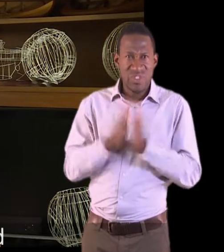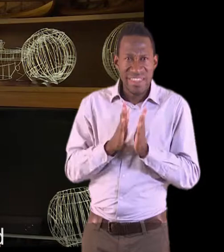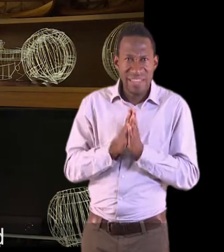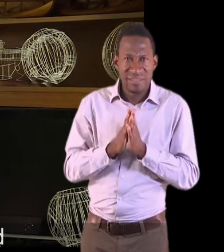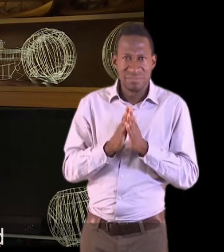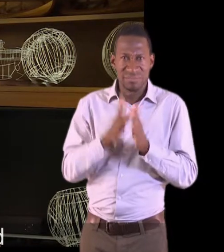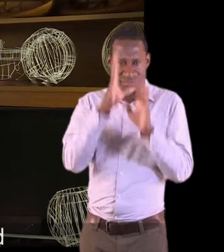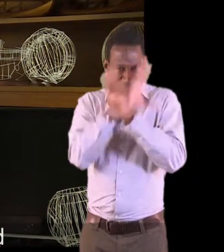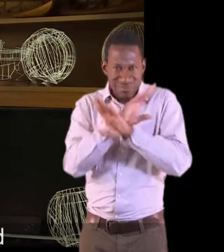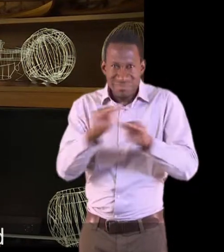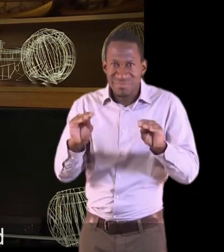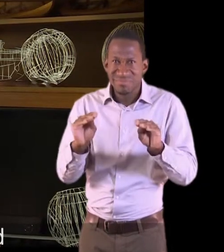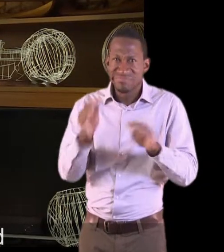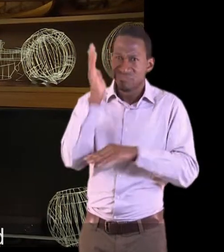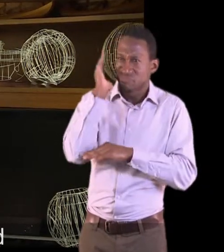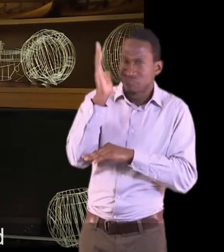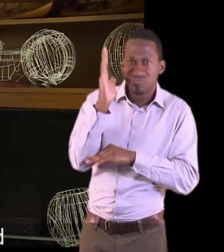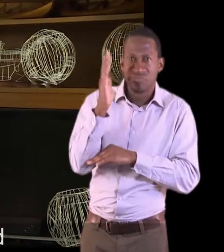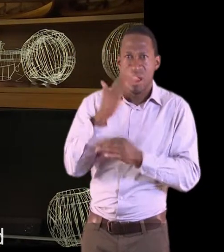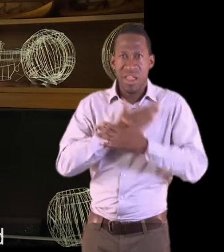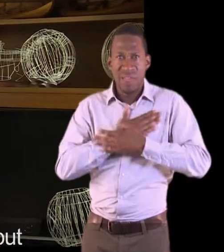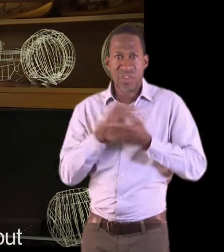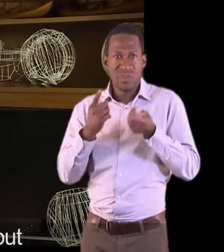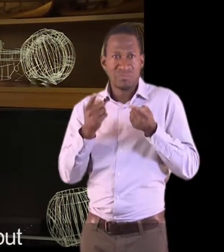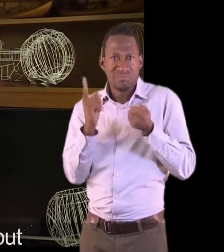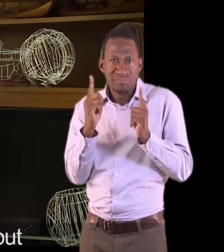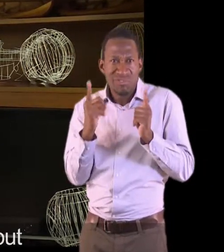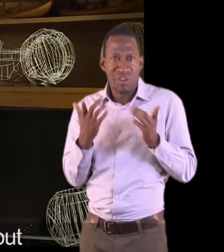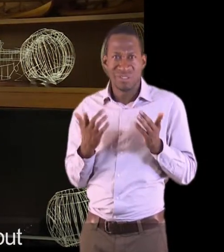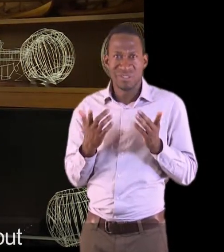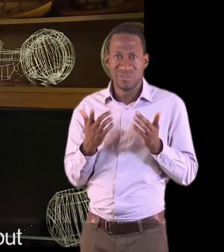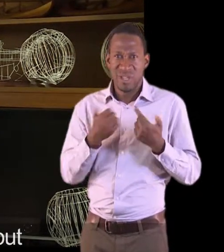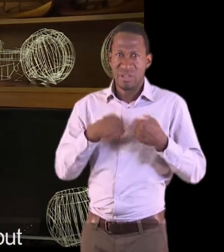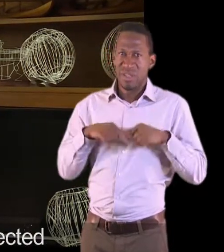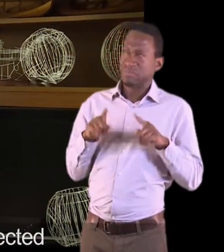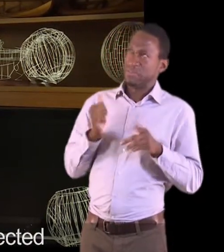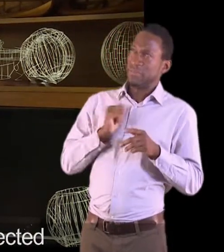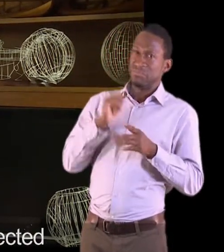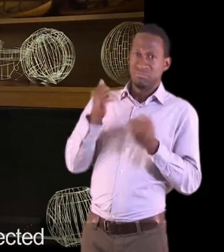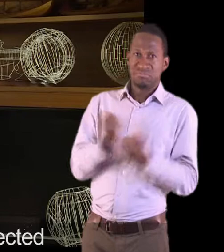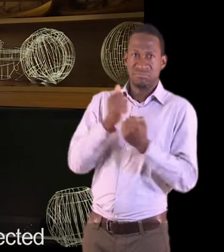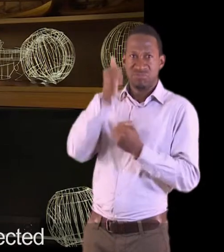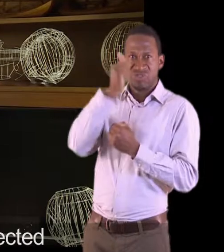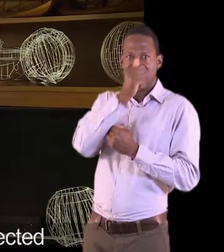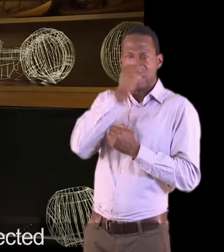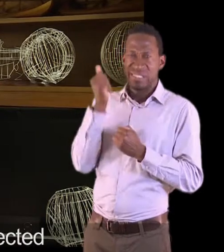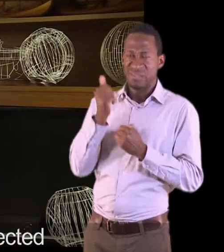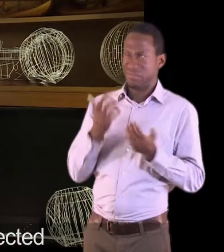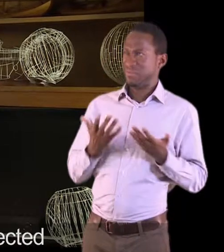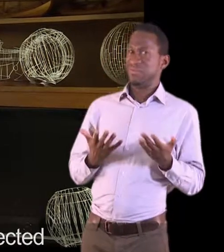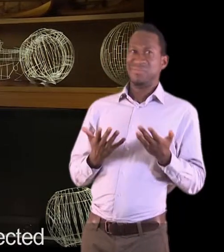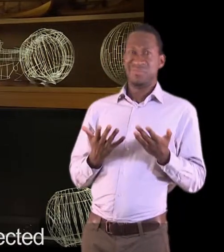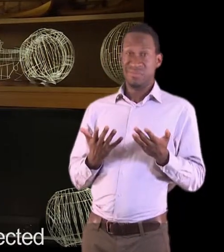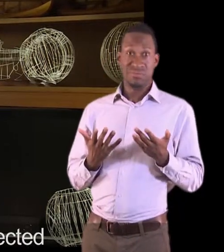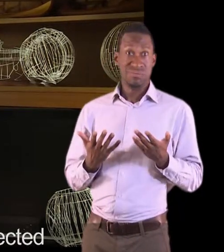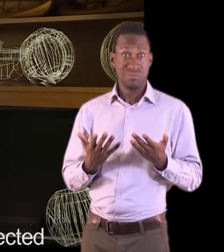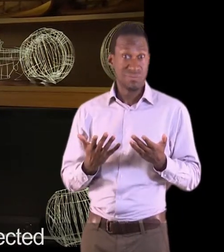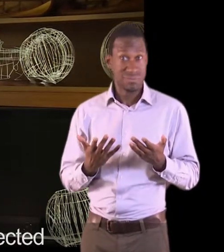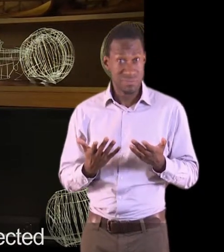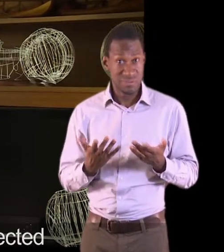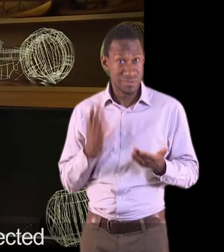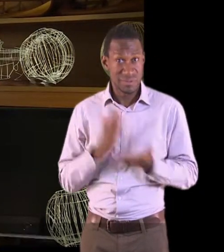And then he'd stand up on Sunday and tell you about the love of the Lord, and we were expected to be devout